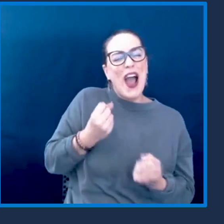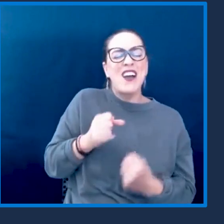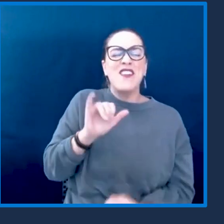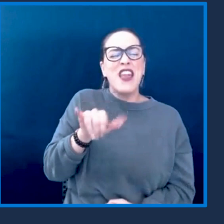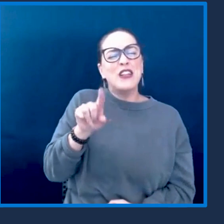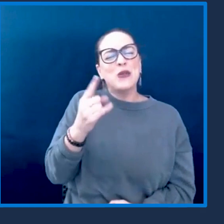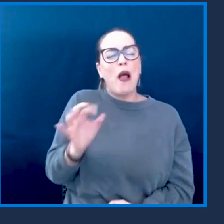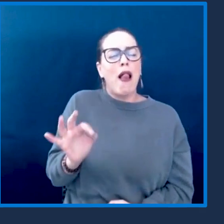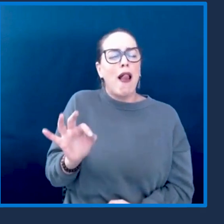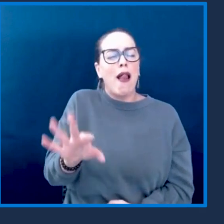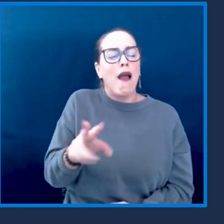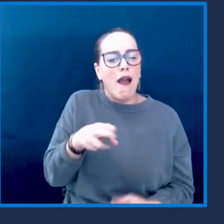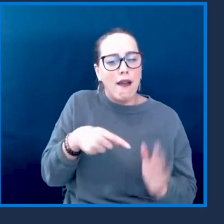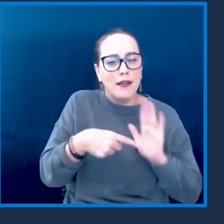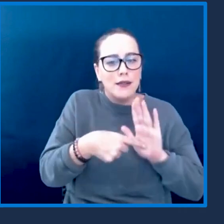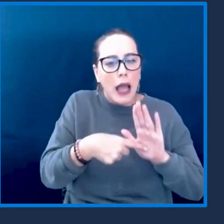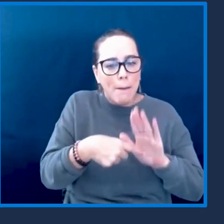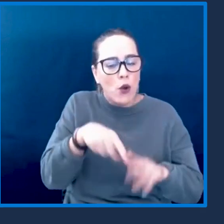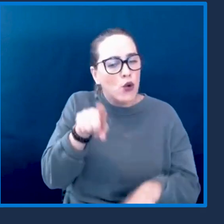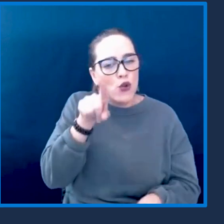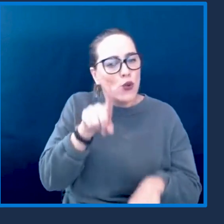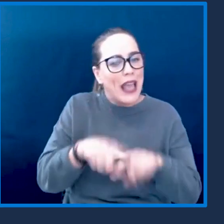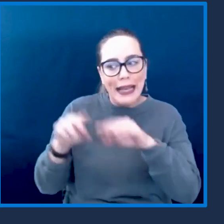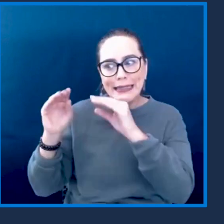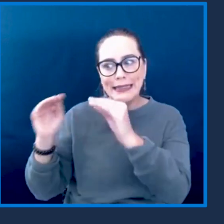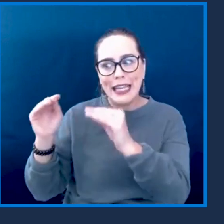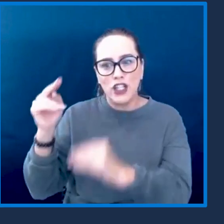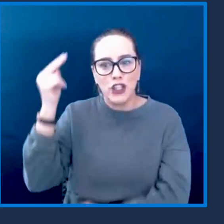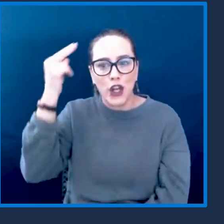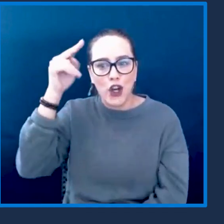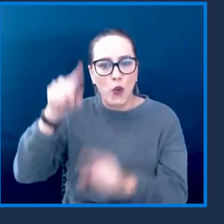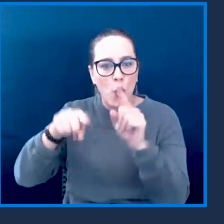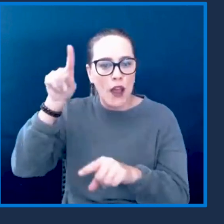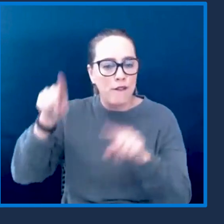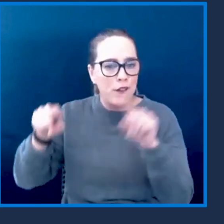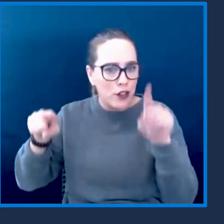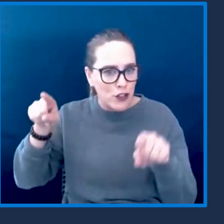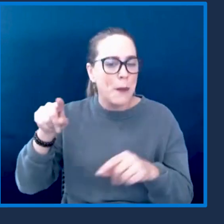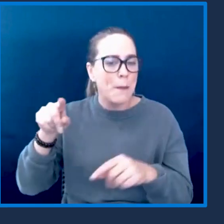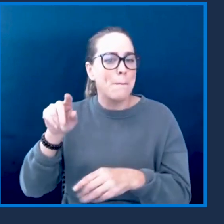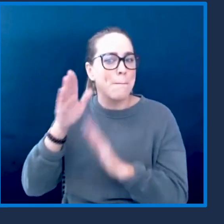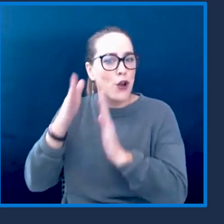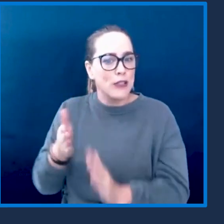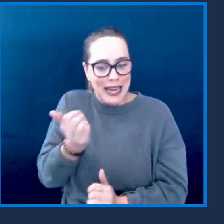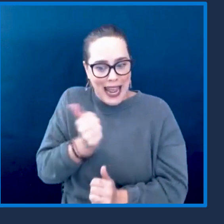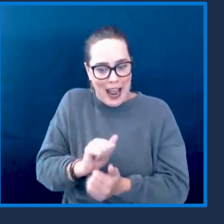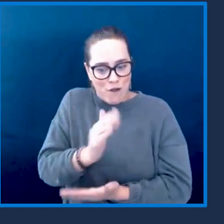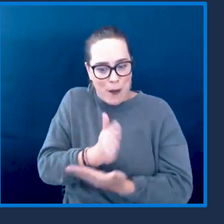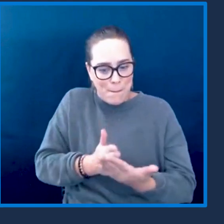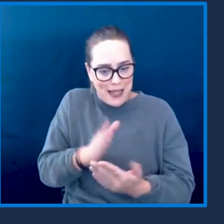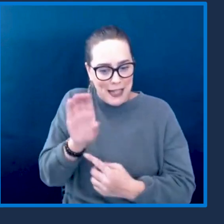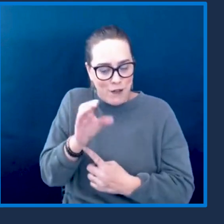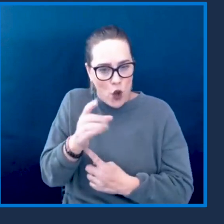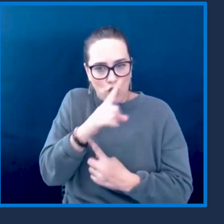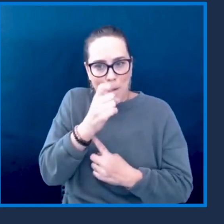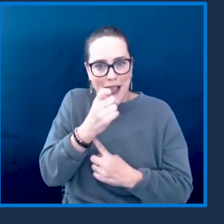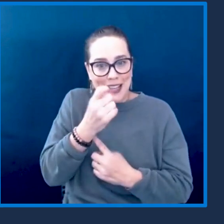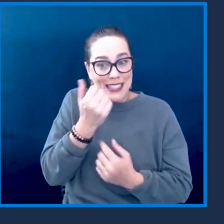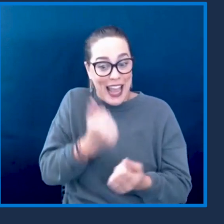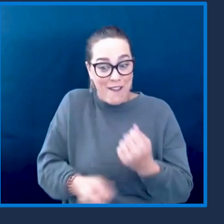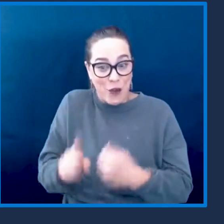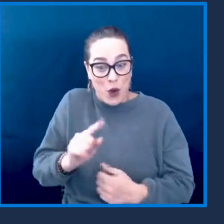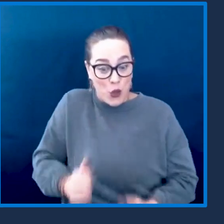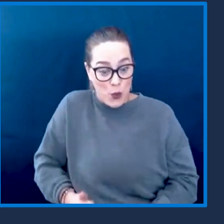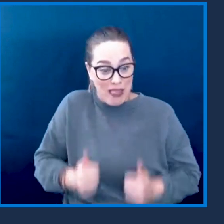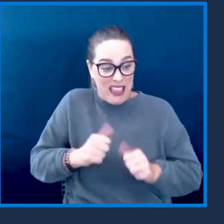can't didactically teach a neurodivergent person every single piece of culture because it shifts everywhere you